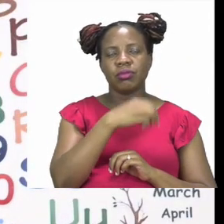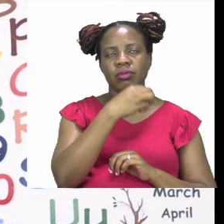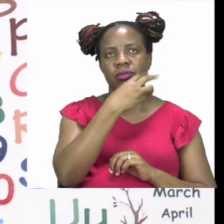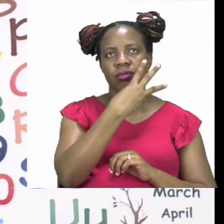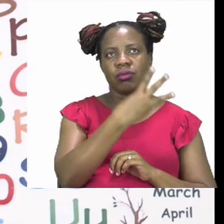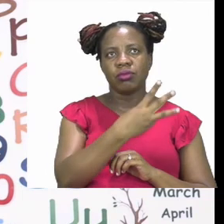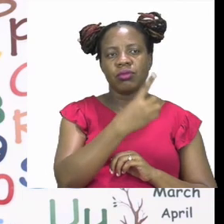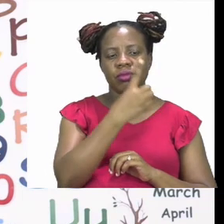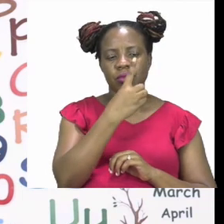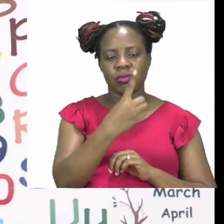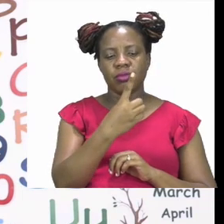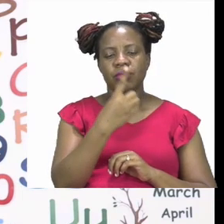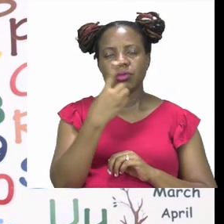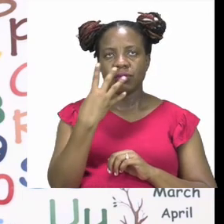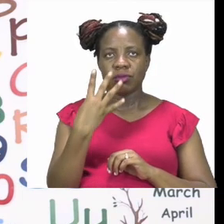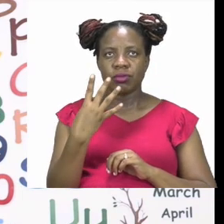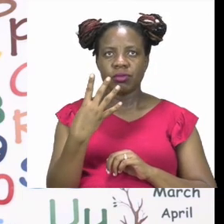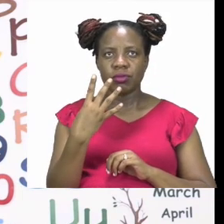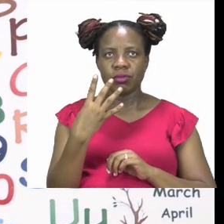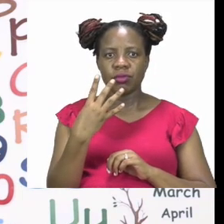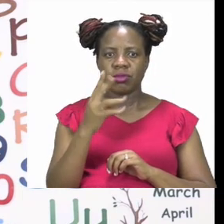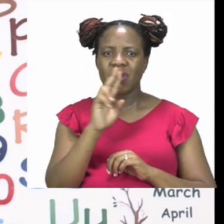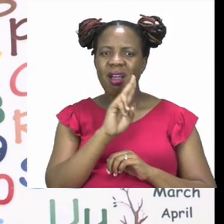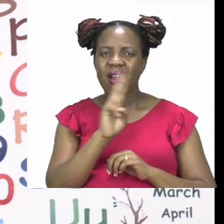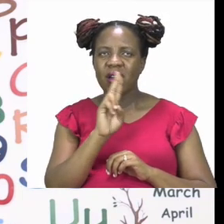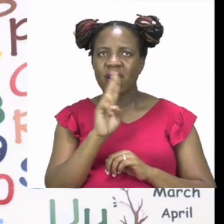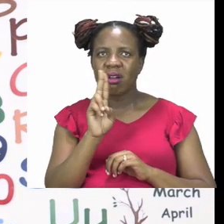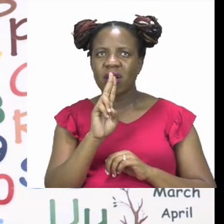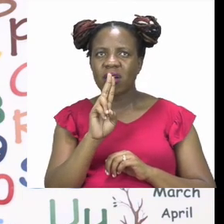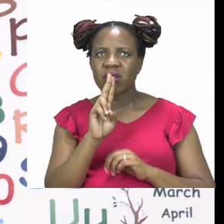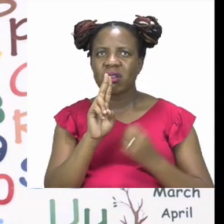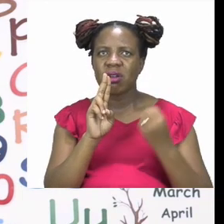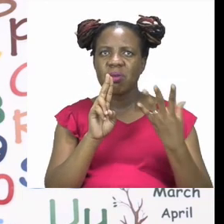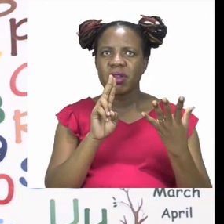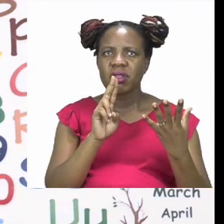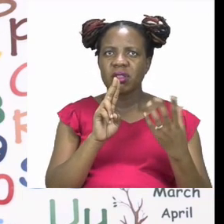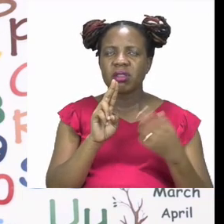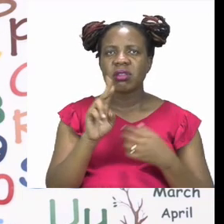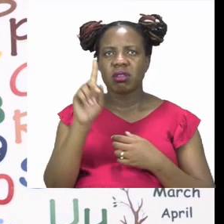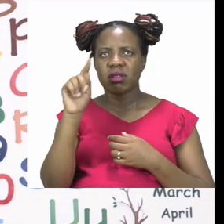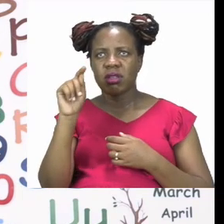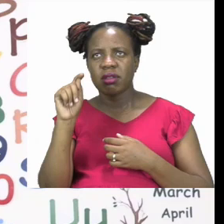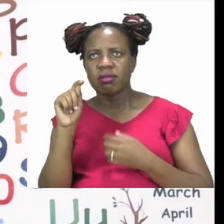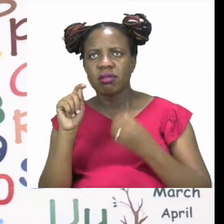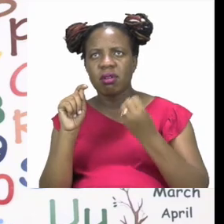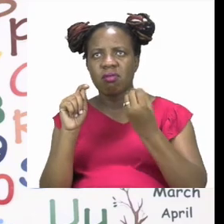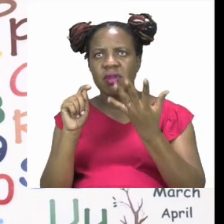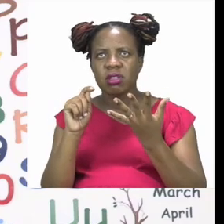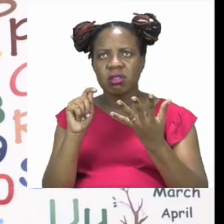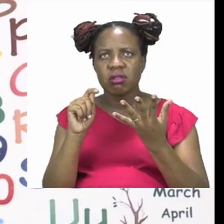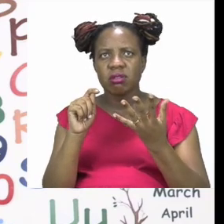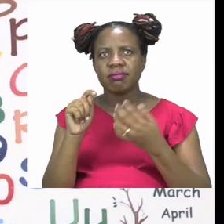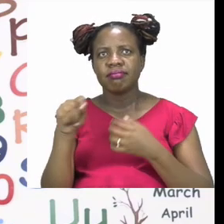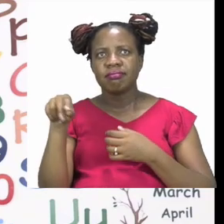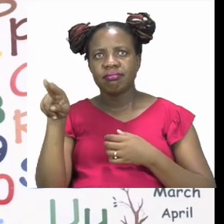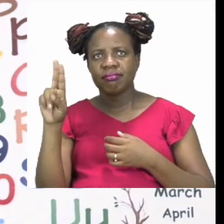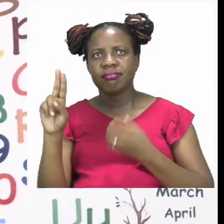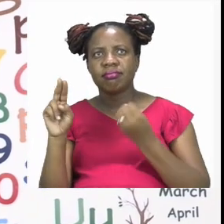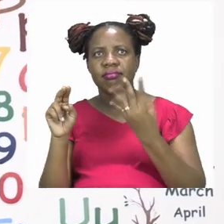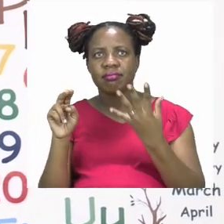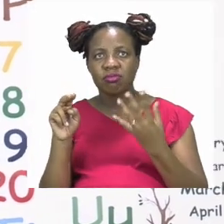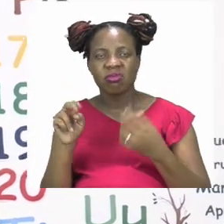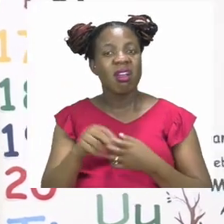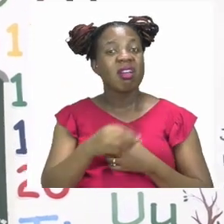314. Remember, we need to find the hundreds, tens and units. So this number has